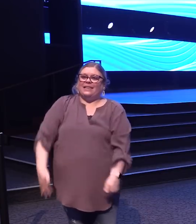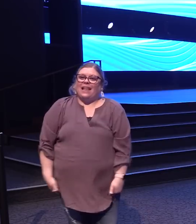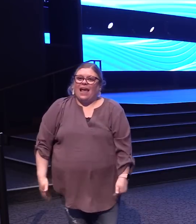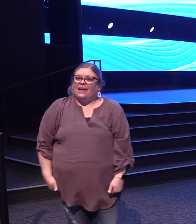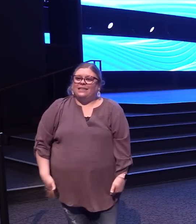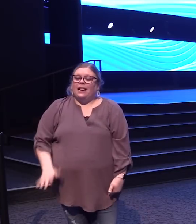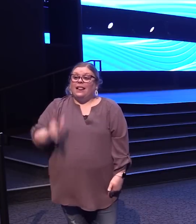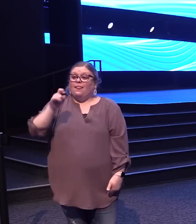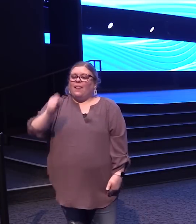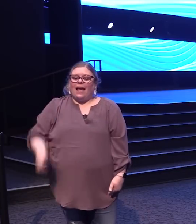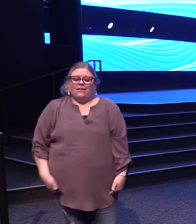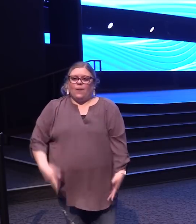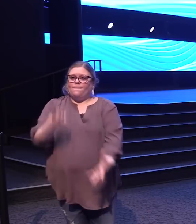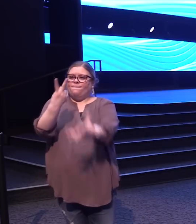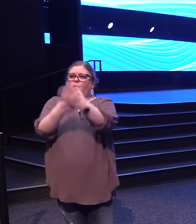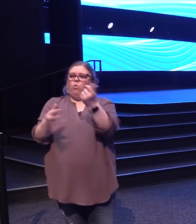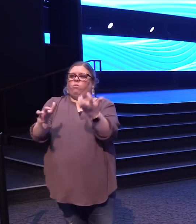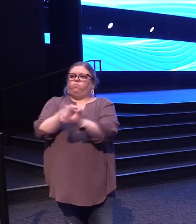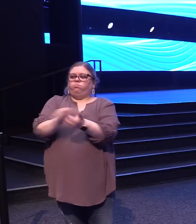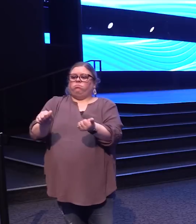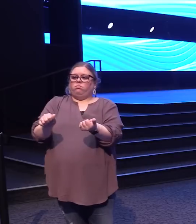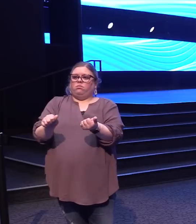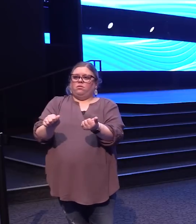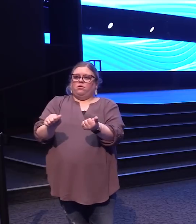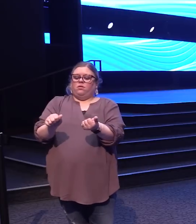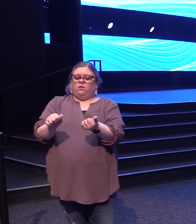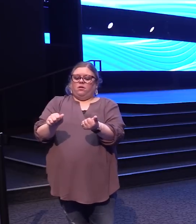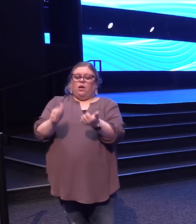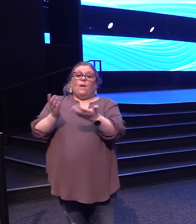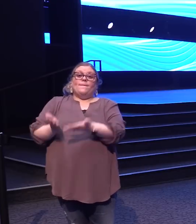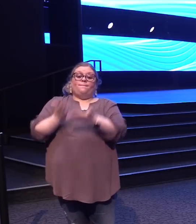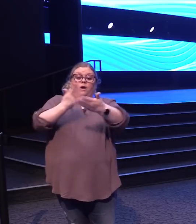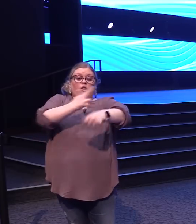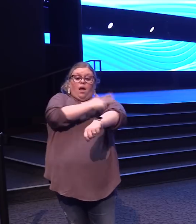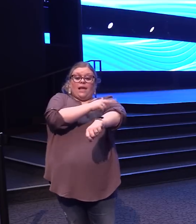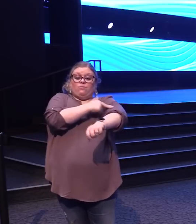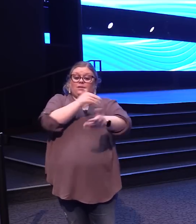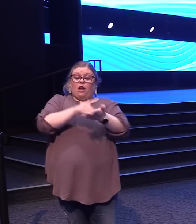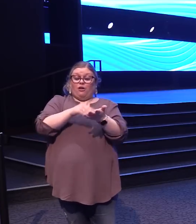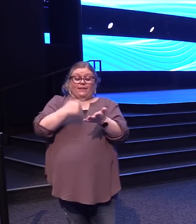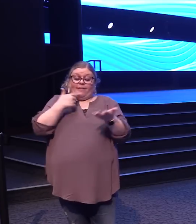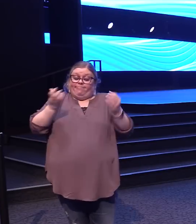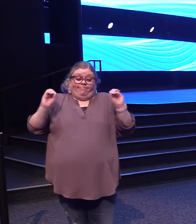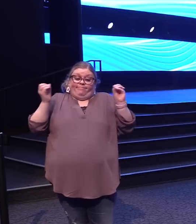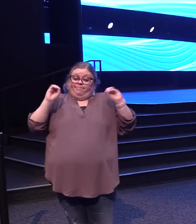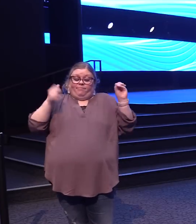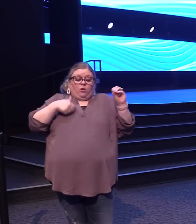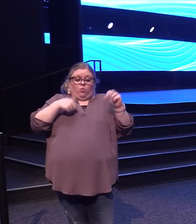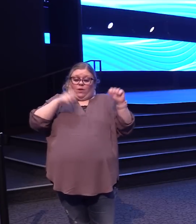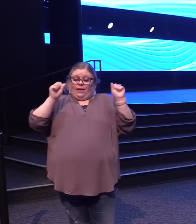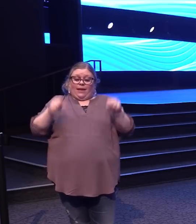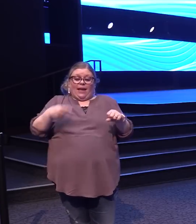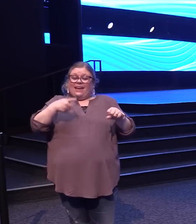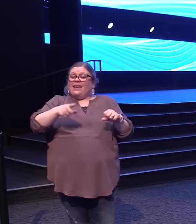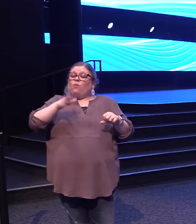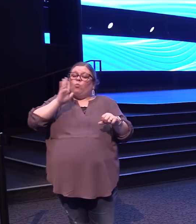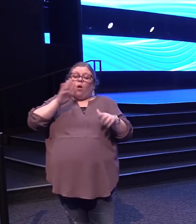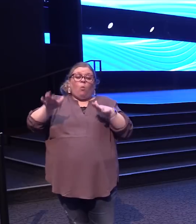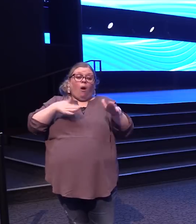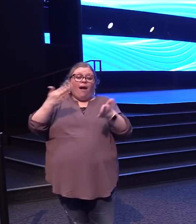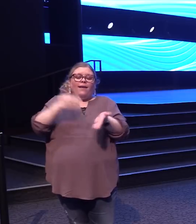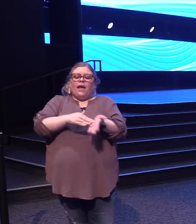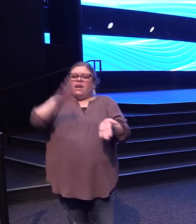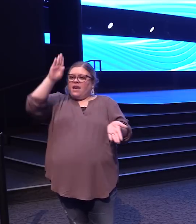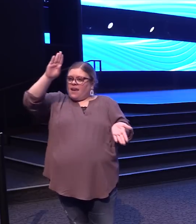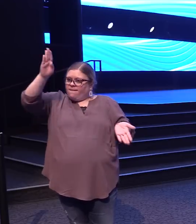completely crushing both legs. He was brought to the hospital. The doctor said, there's nothing we can do. He will never, ever walk